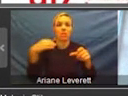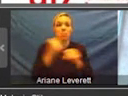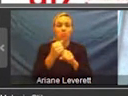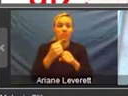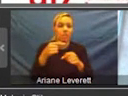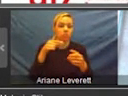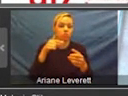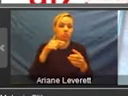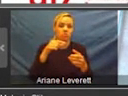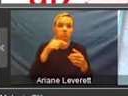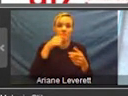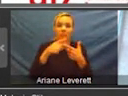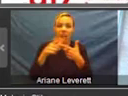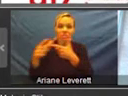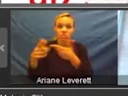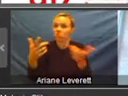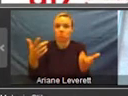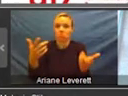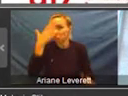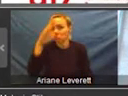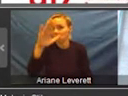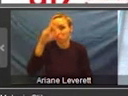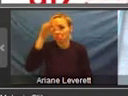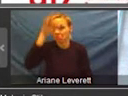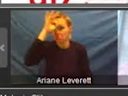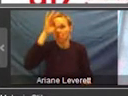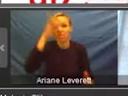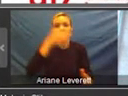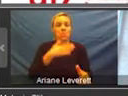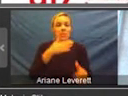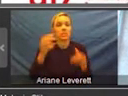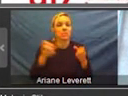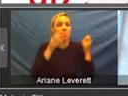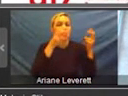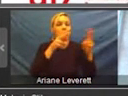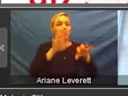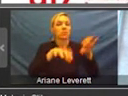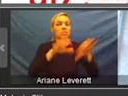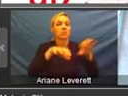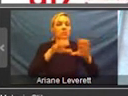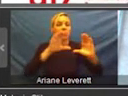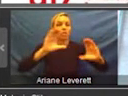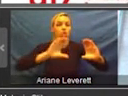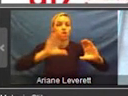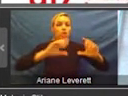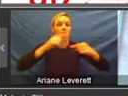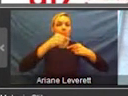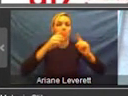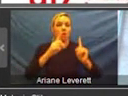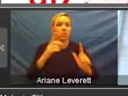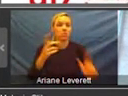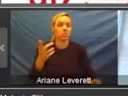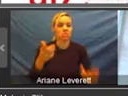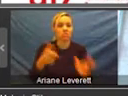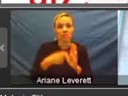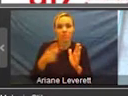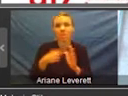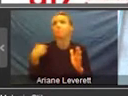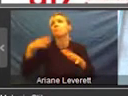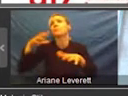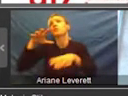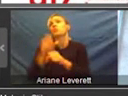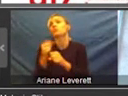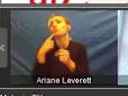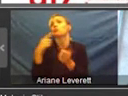know, please post them in the chat, because sometimes it happens when you're so used to talking about things that you forget that other